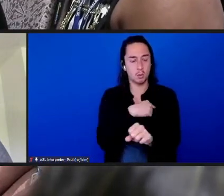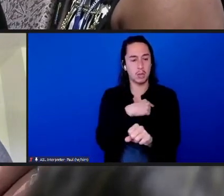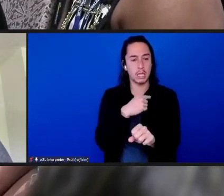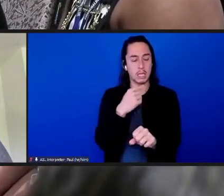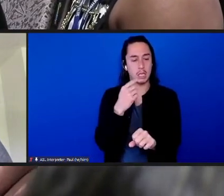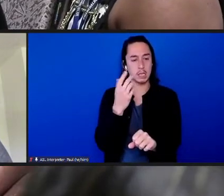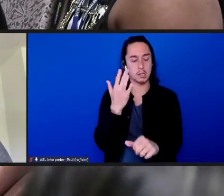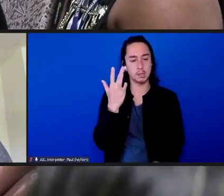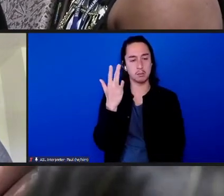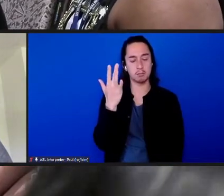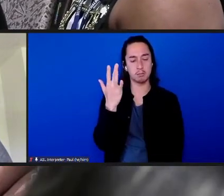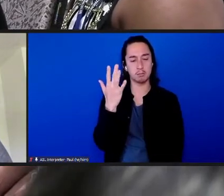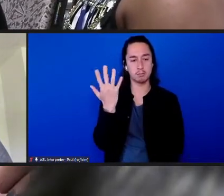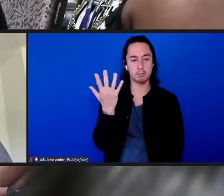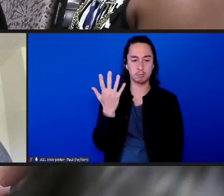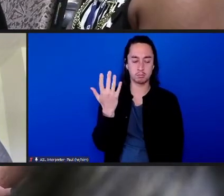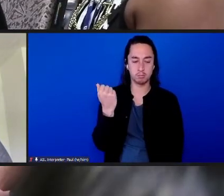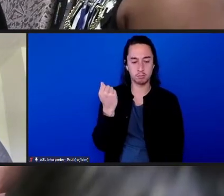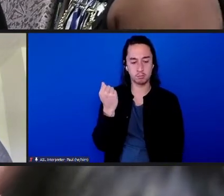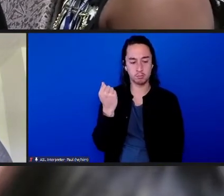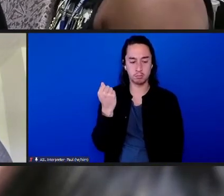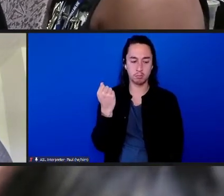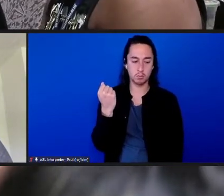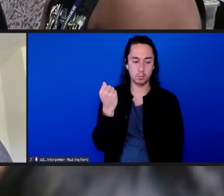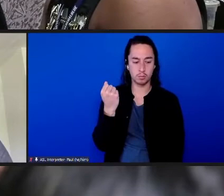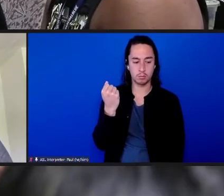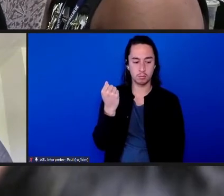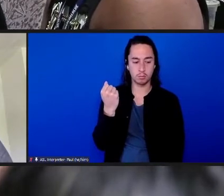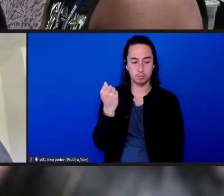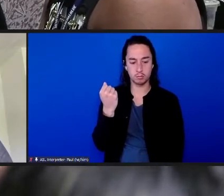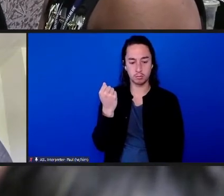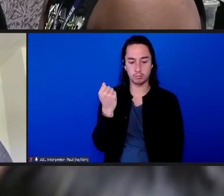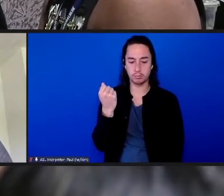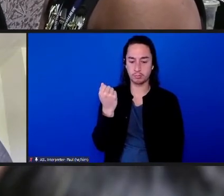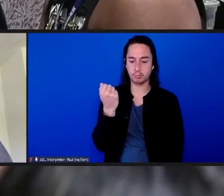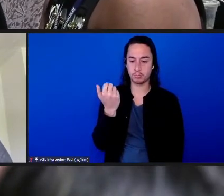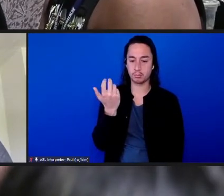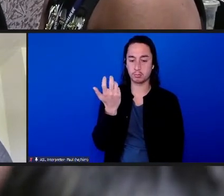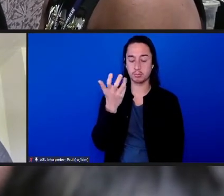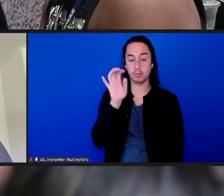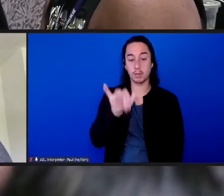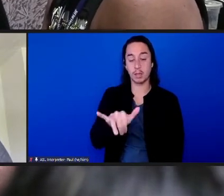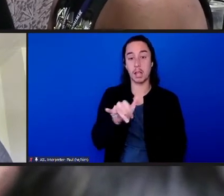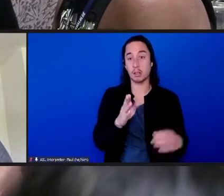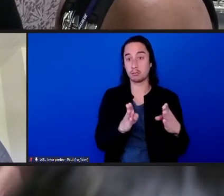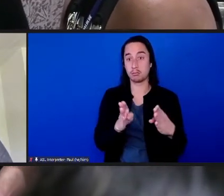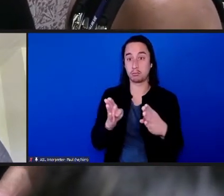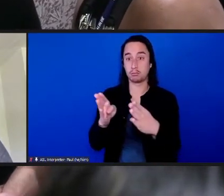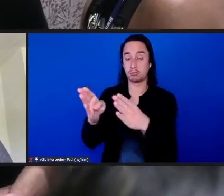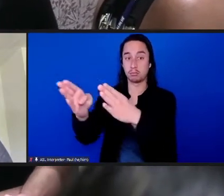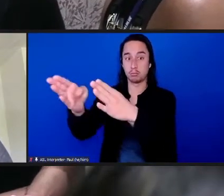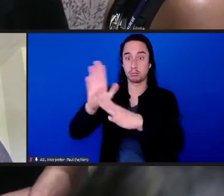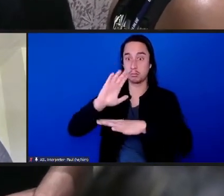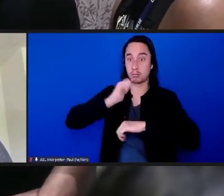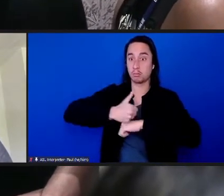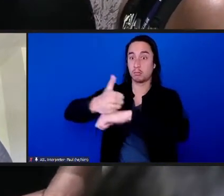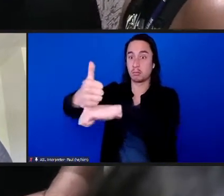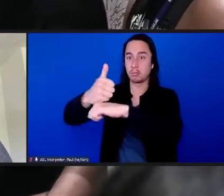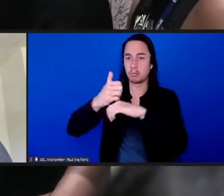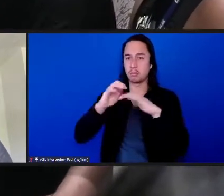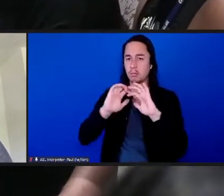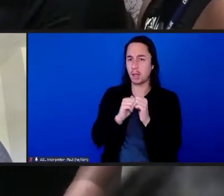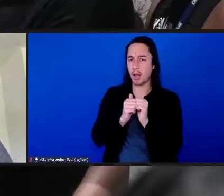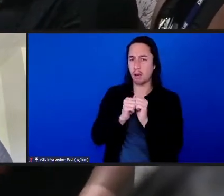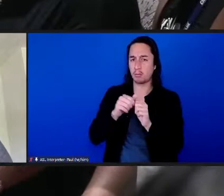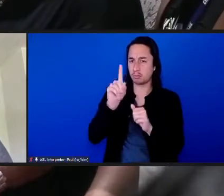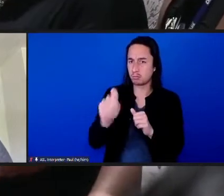question how those pathways are formed, who's in charge of the pathways, what are they